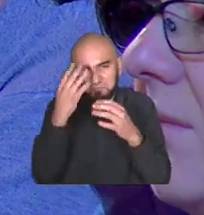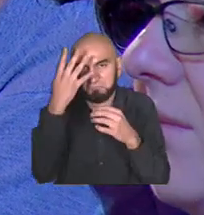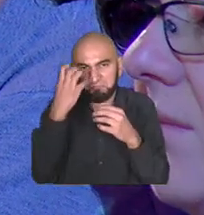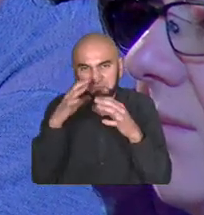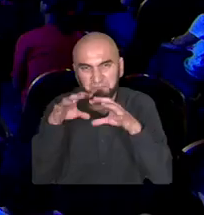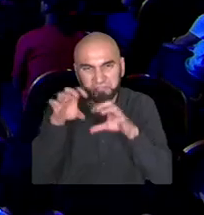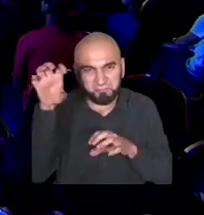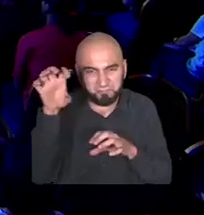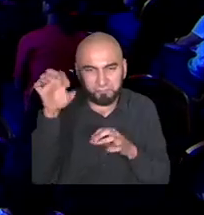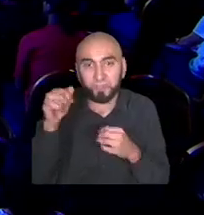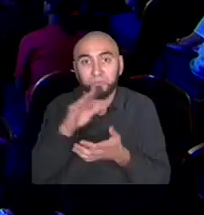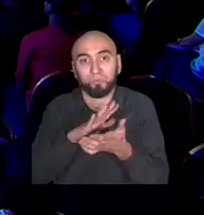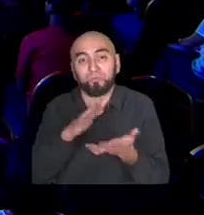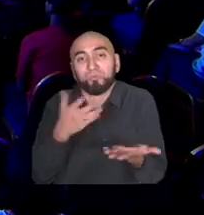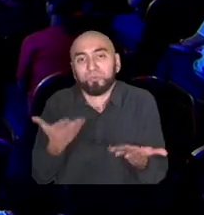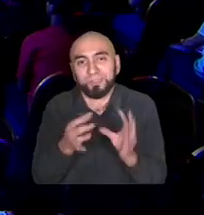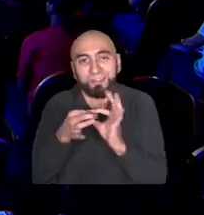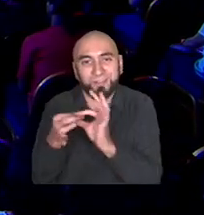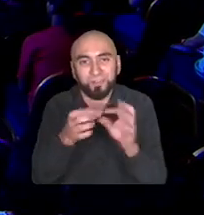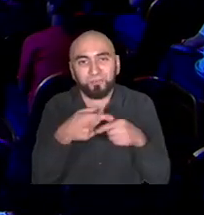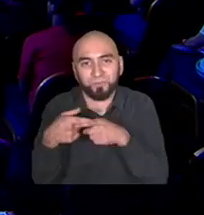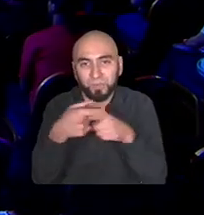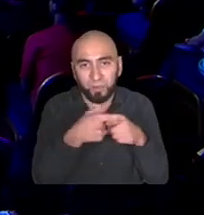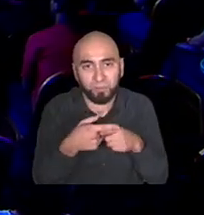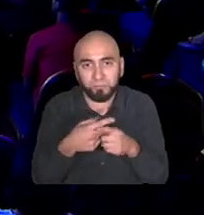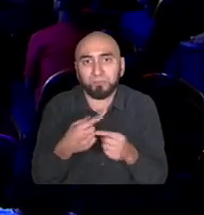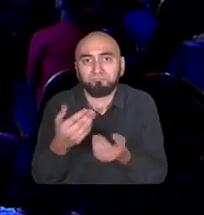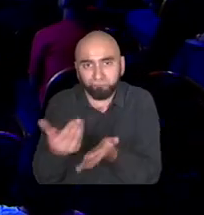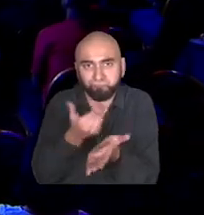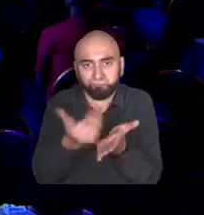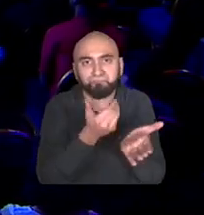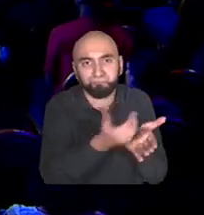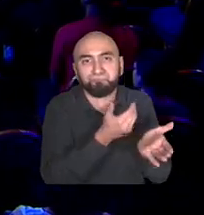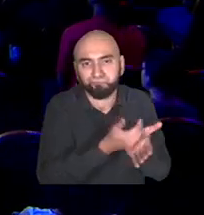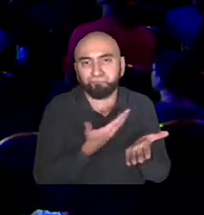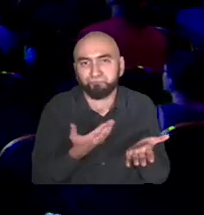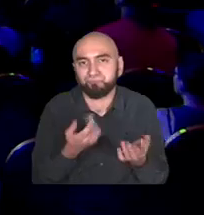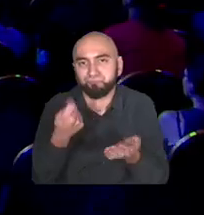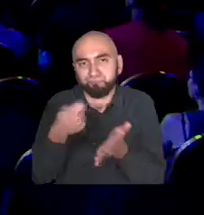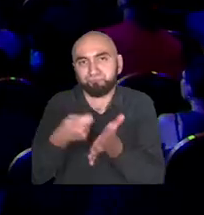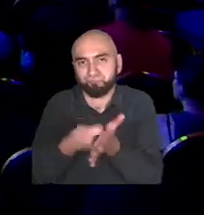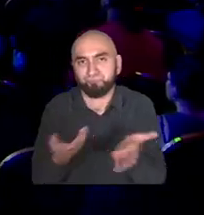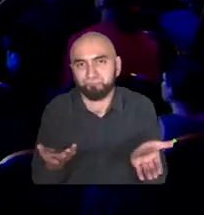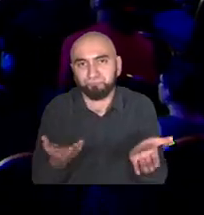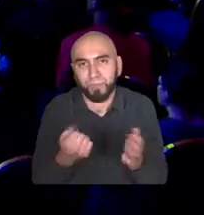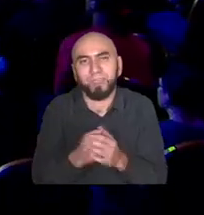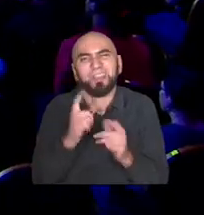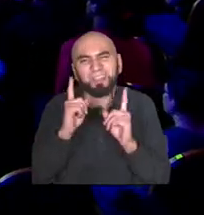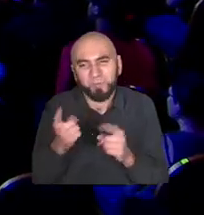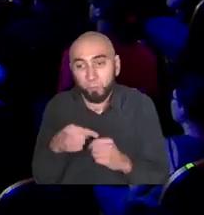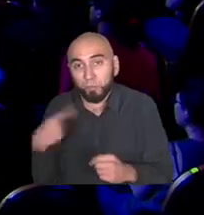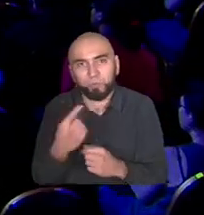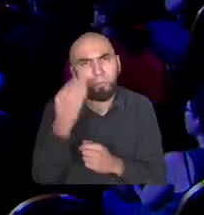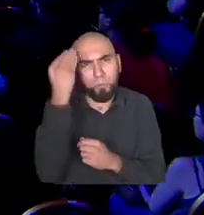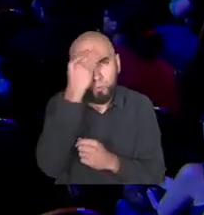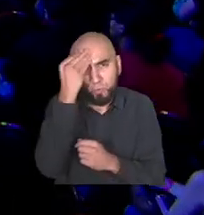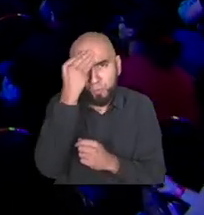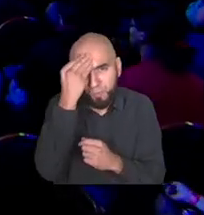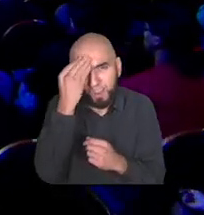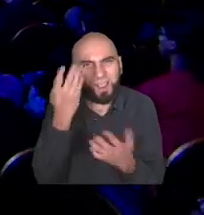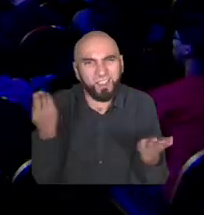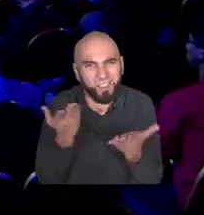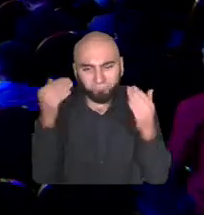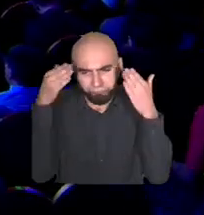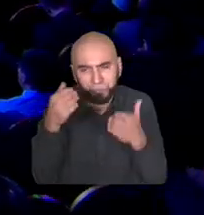have to make a future together. We have to look instead at human universals. Everybody wants to